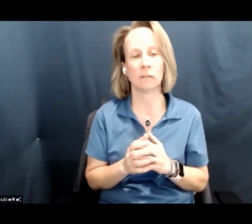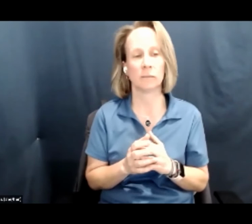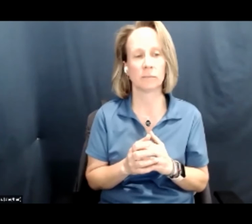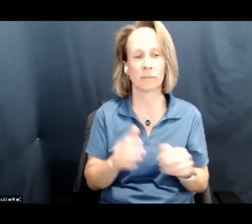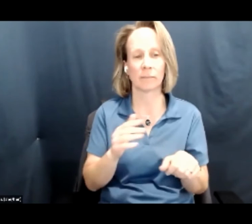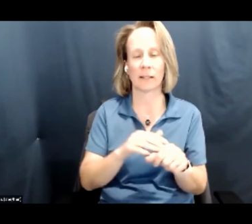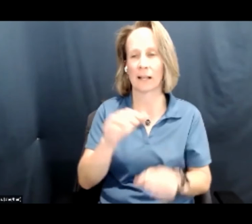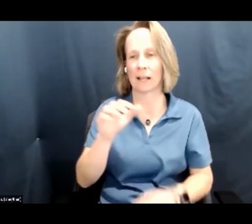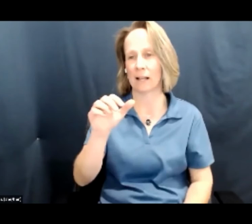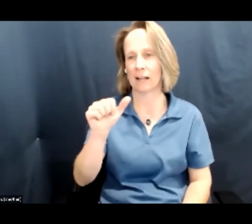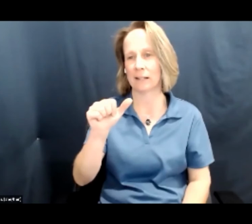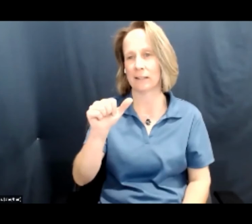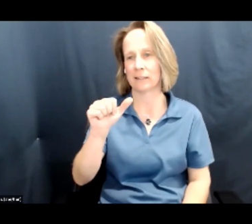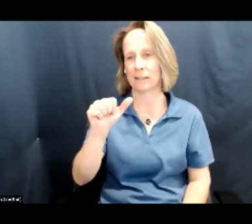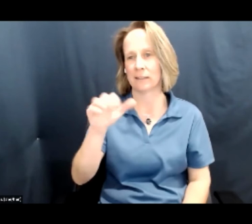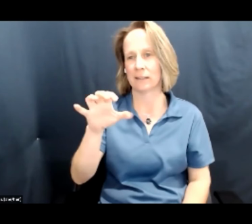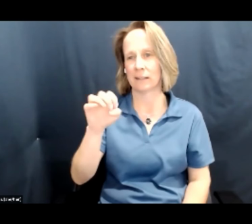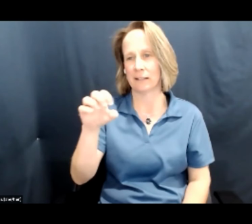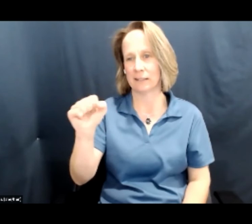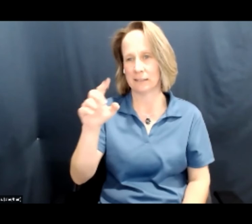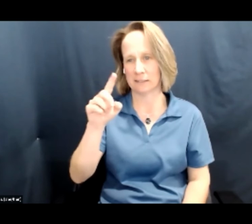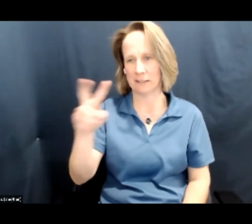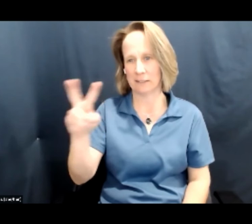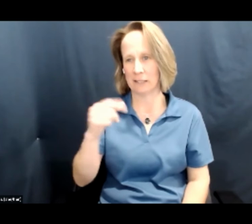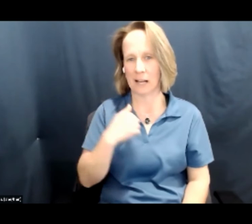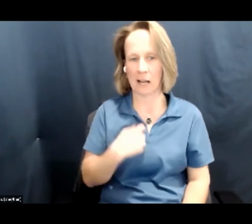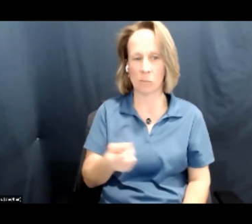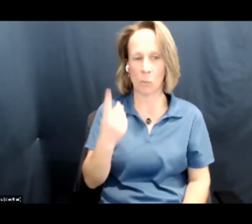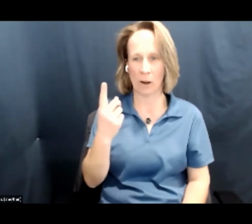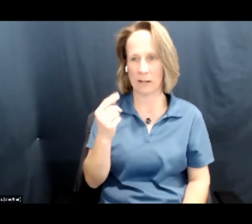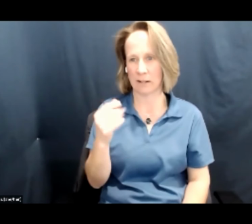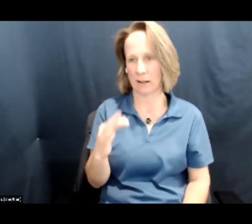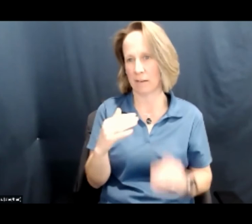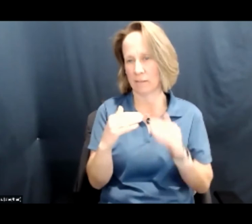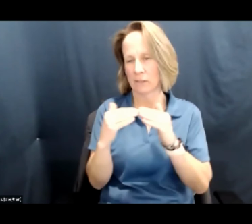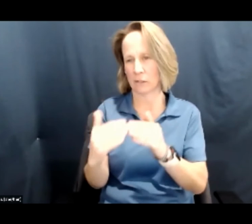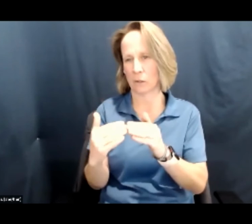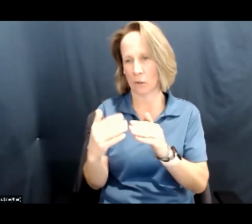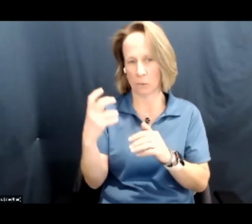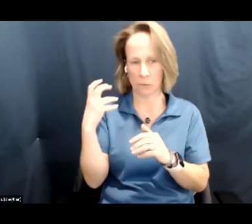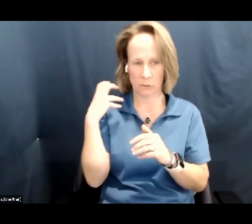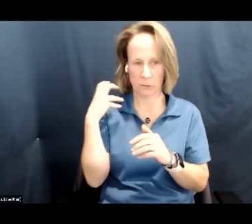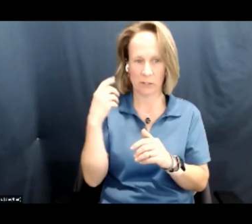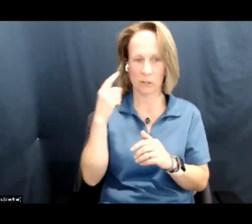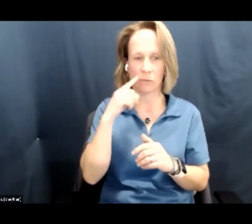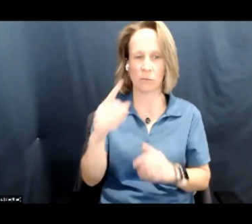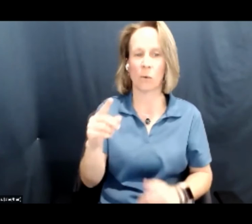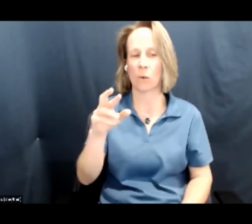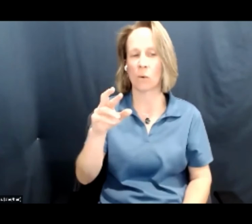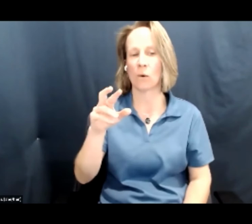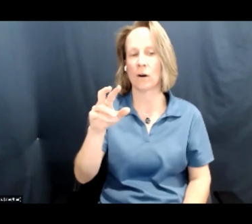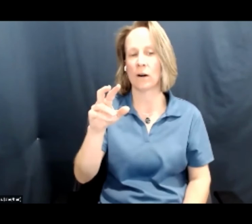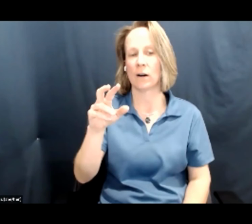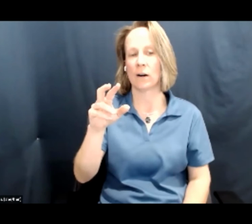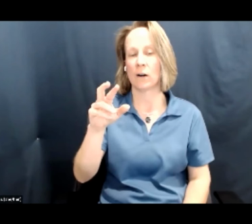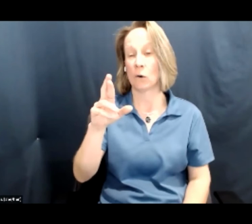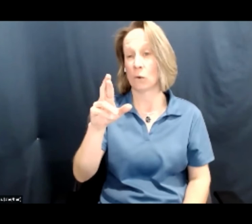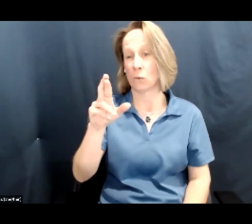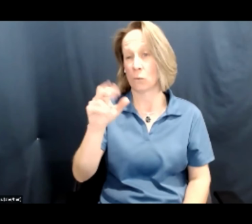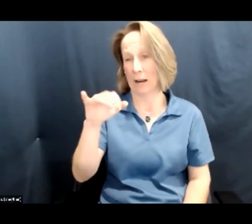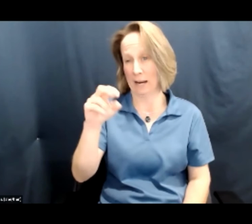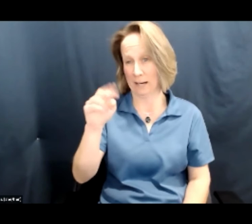DV, I am one of the co-chairs for the Rainbow Collective, which is the LGBTQ committee. So if you're interested in joining the